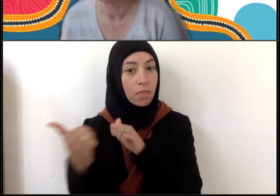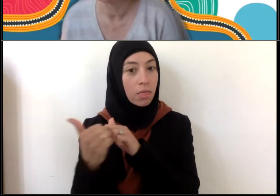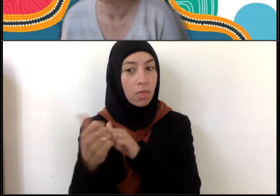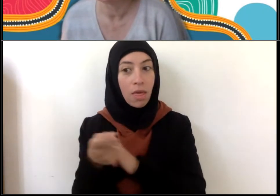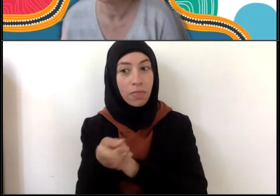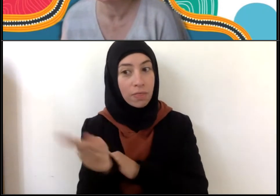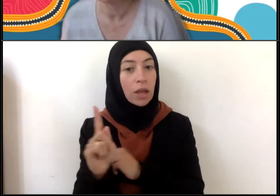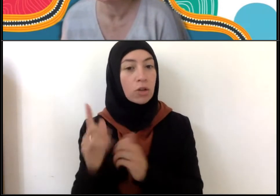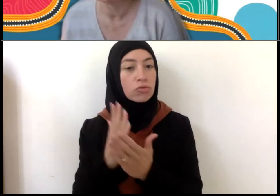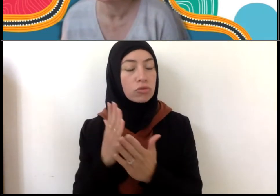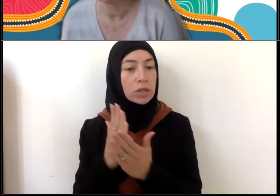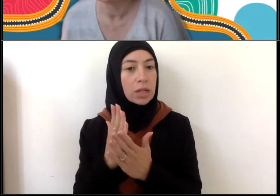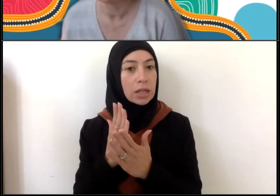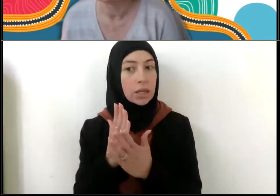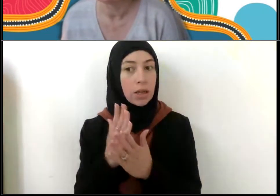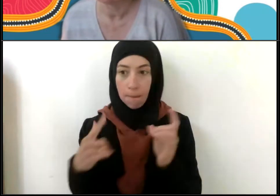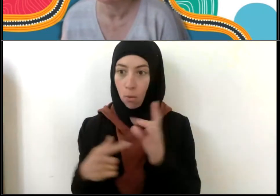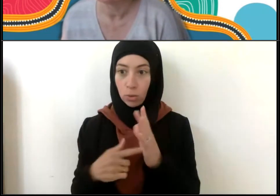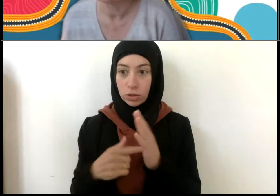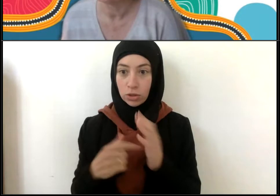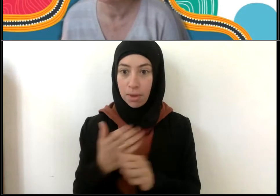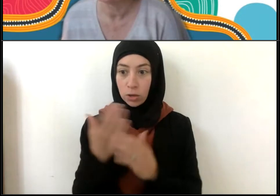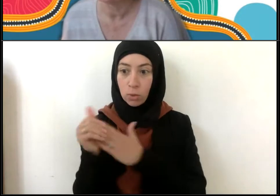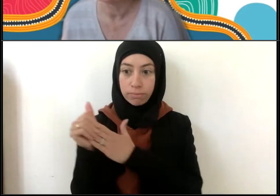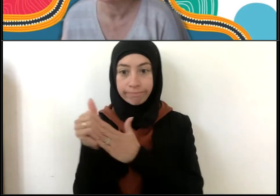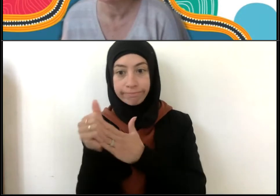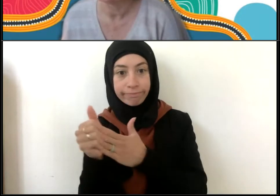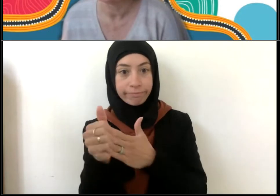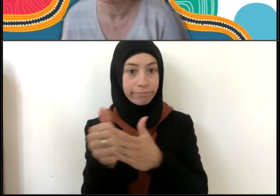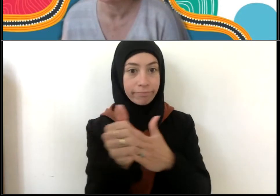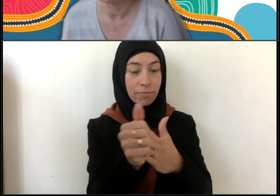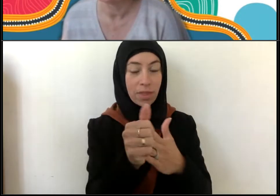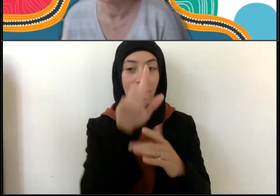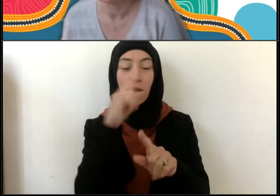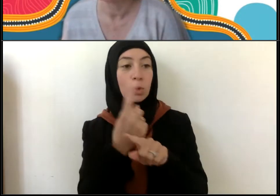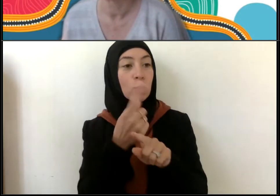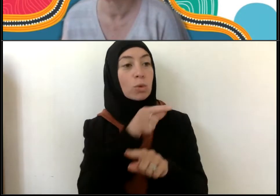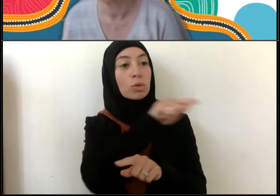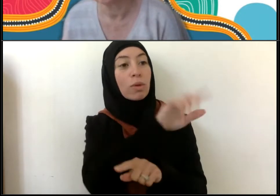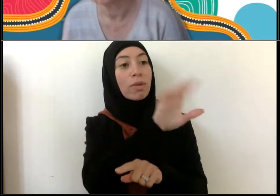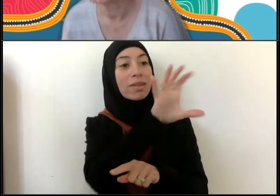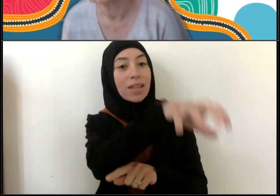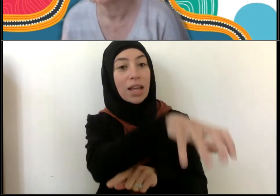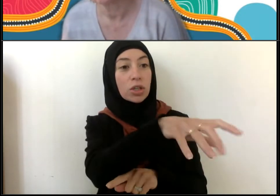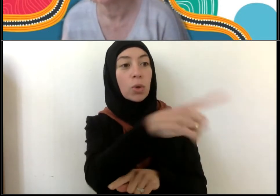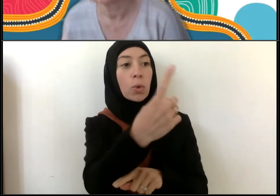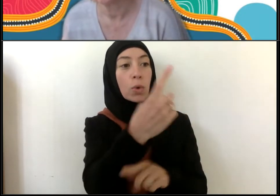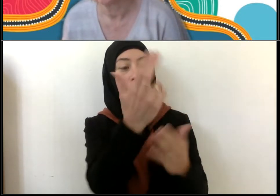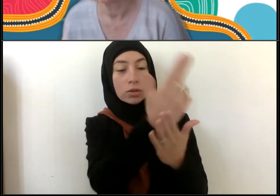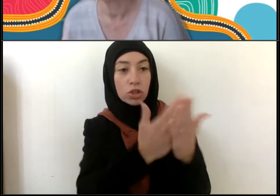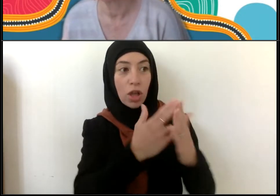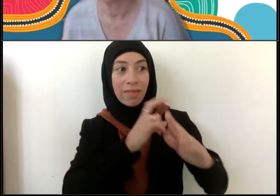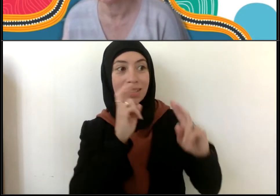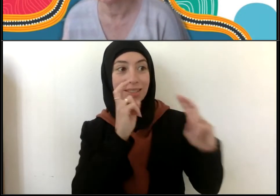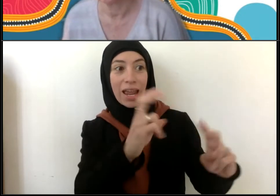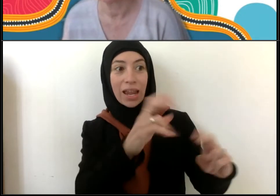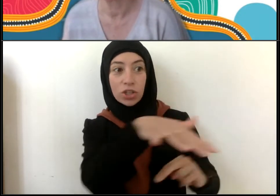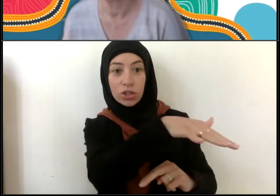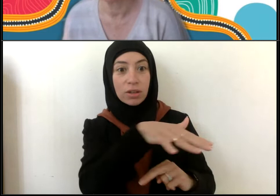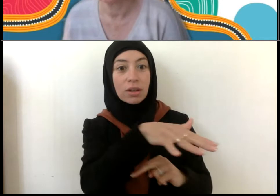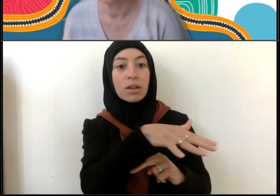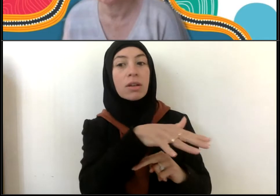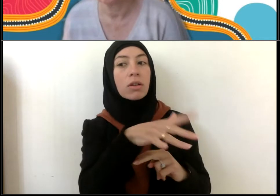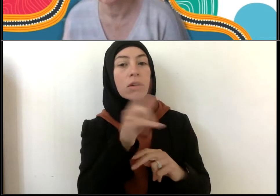really key in sort of navigating. They can talk to the station architects and engineers on the other side, and so it's just